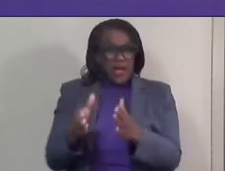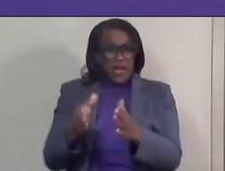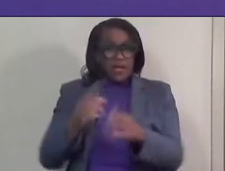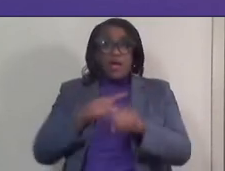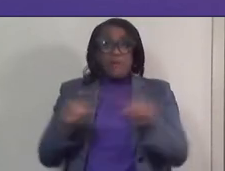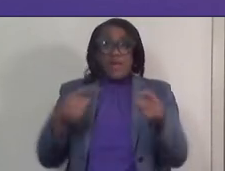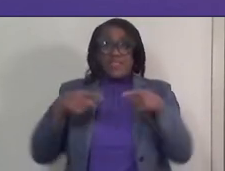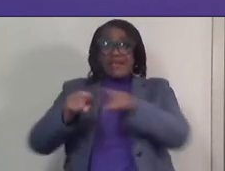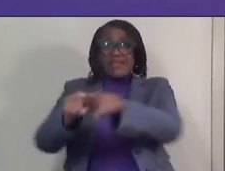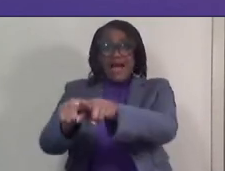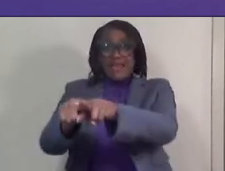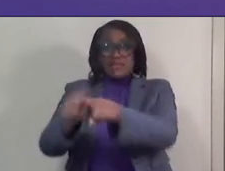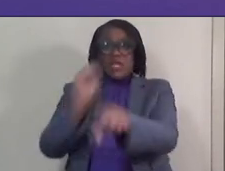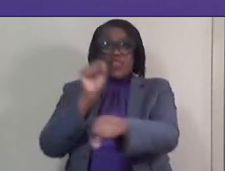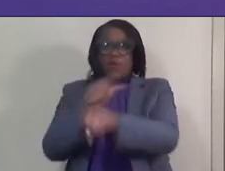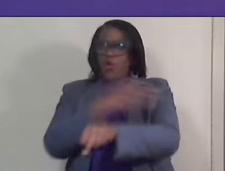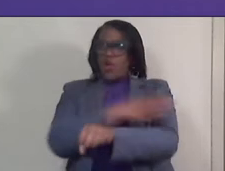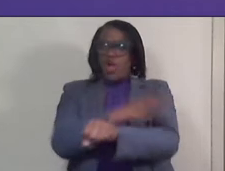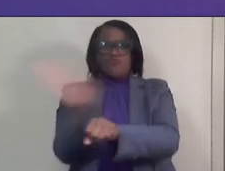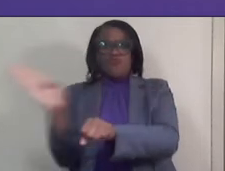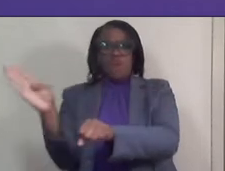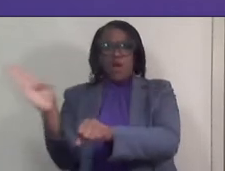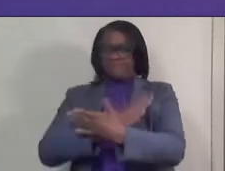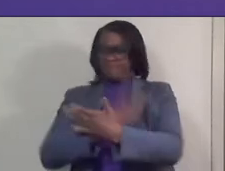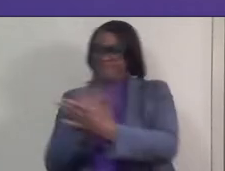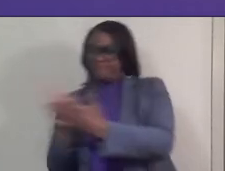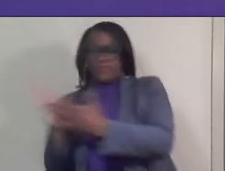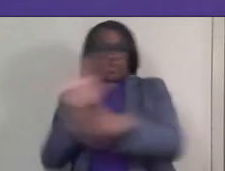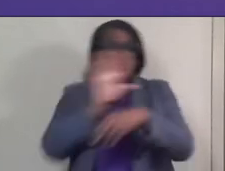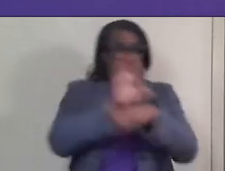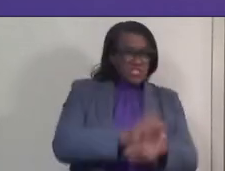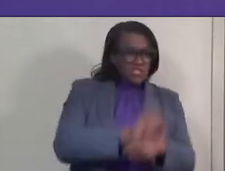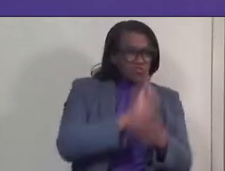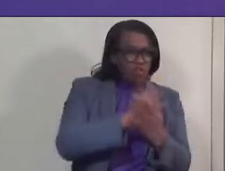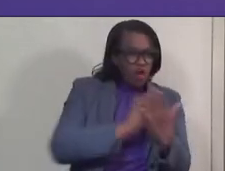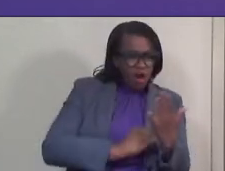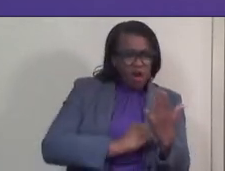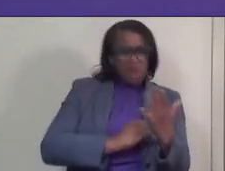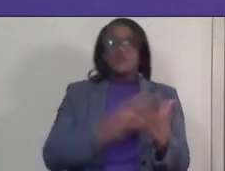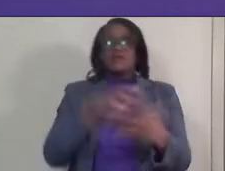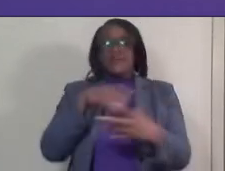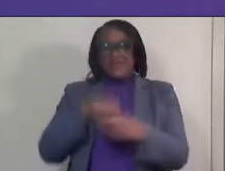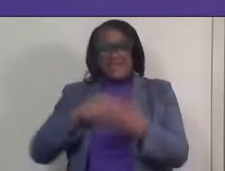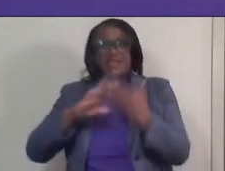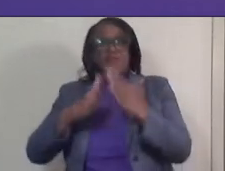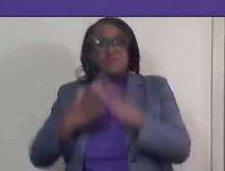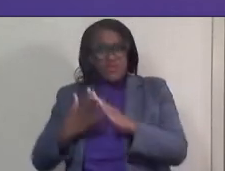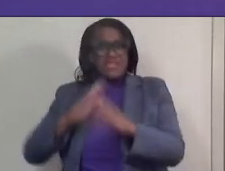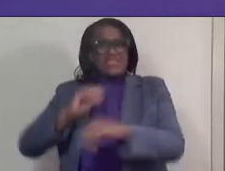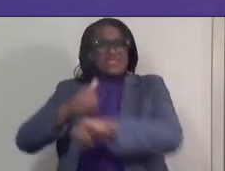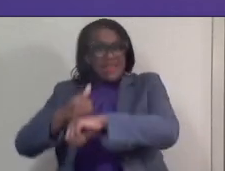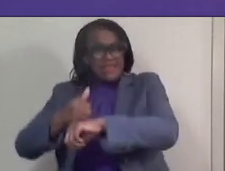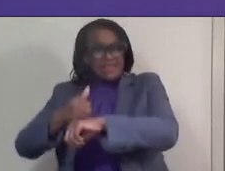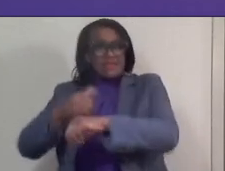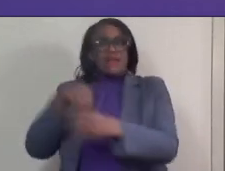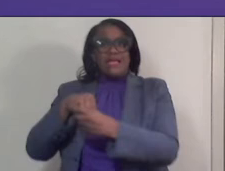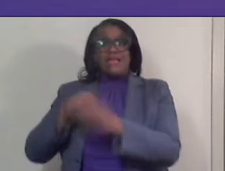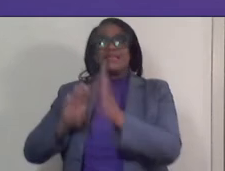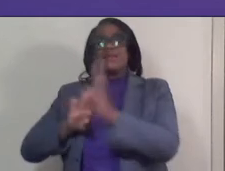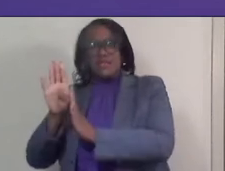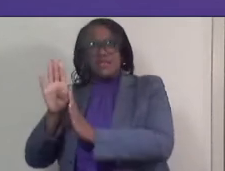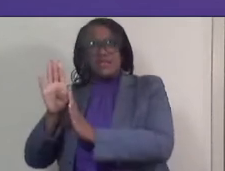works across the spectrum of traditional arts in community settings, in community development,